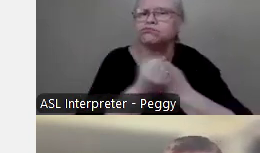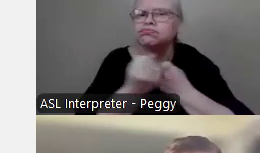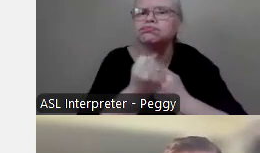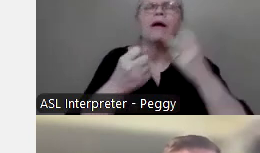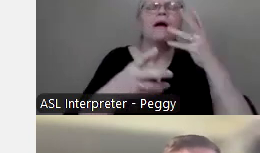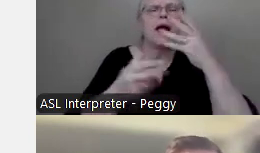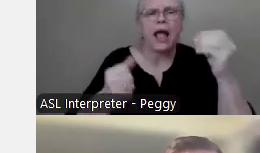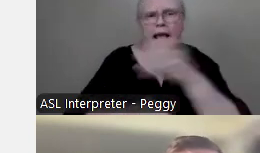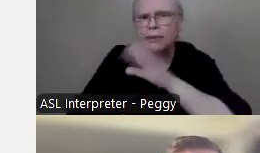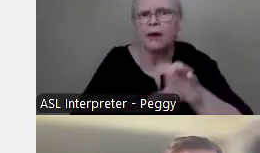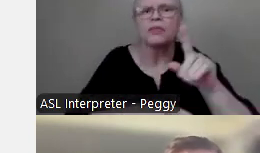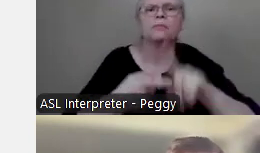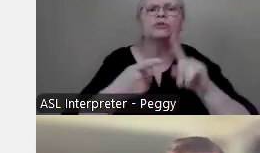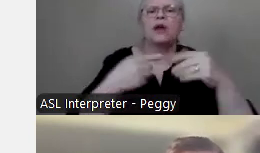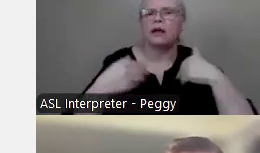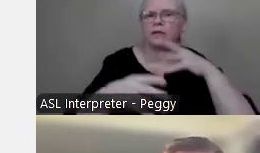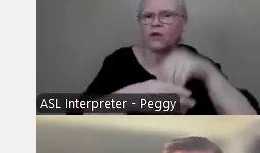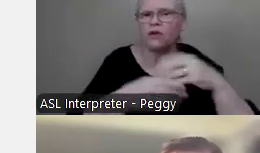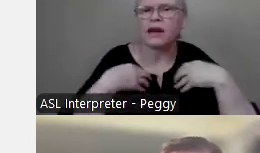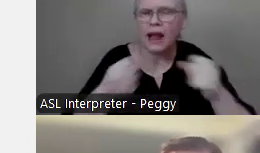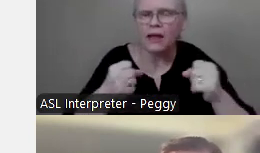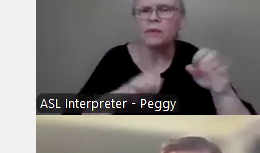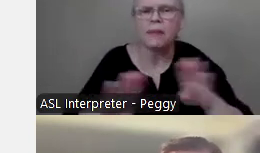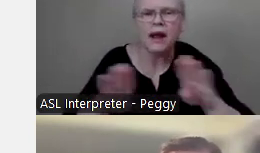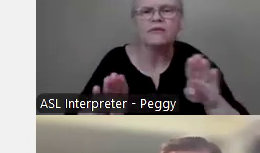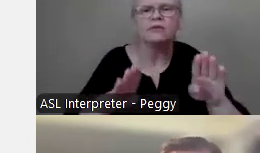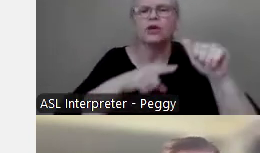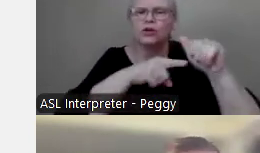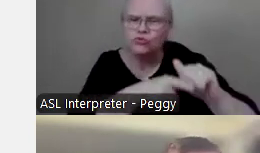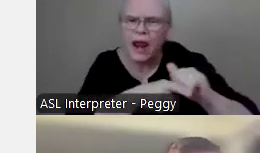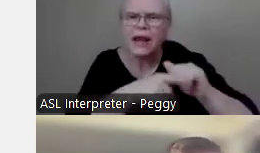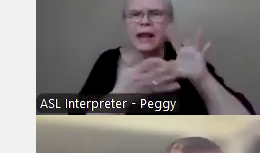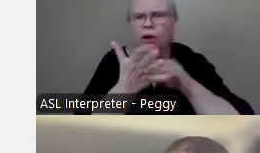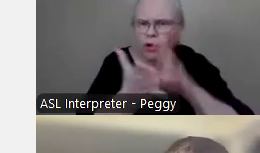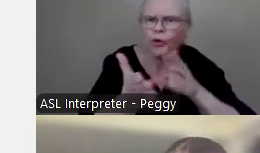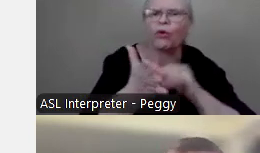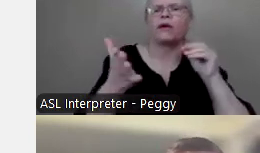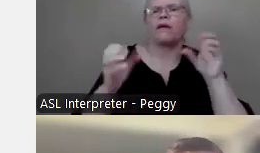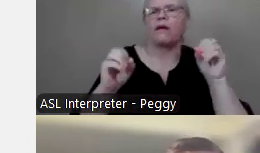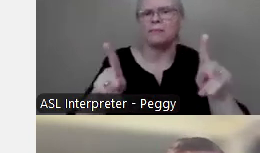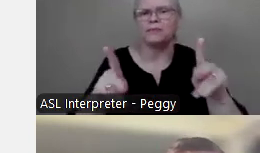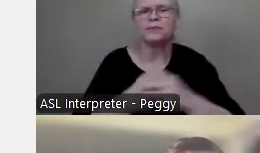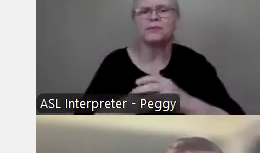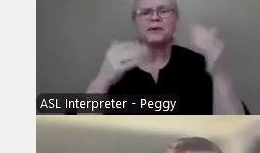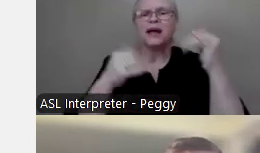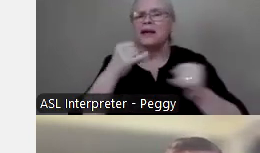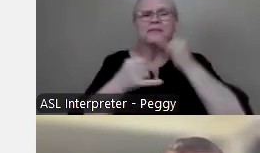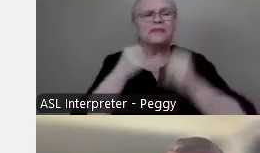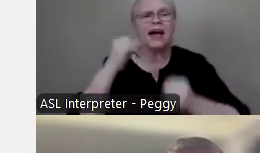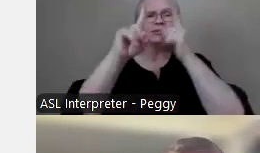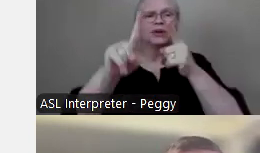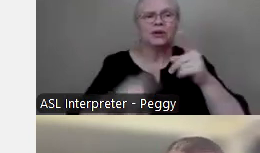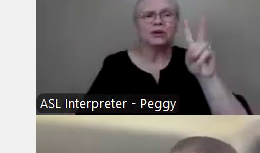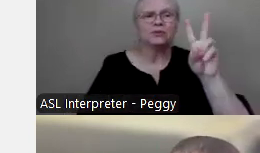accessible healthcare, engage in healthy behaviors through training, peer support, and learning opportunities. And our final objective, thanks